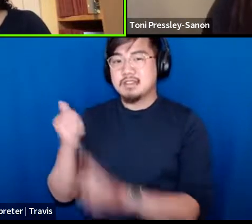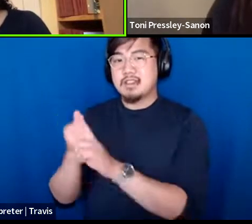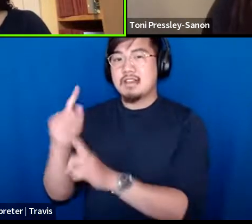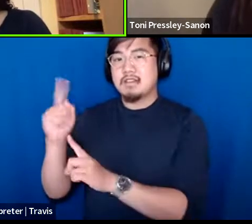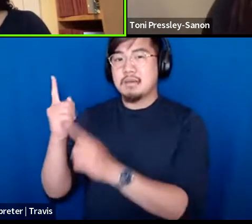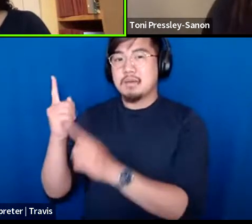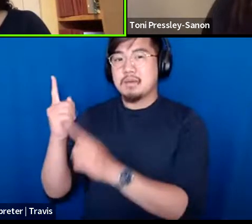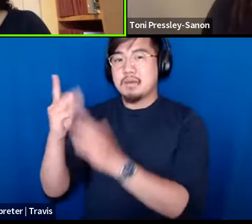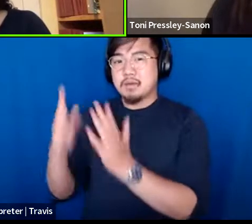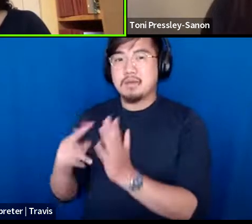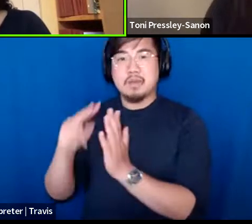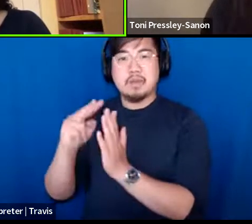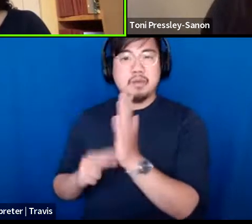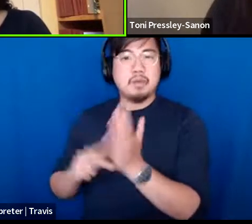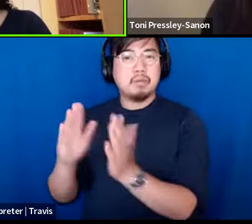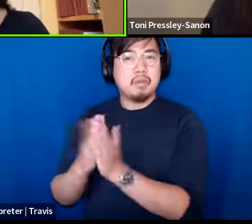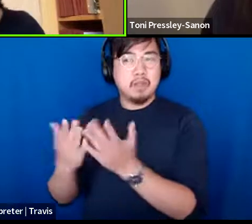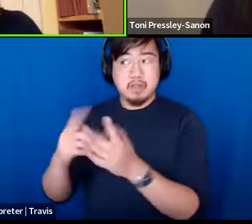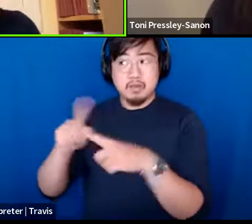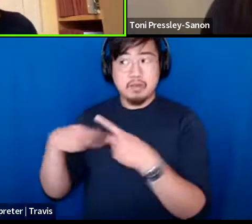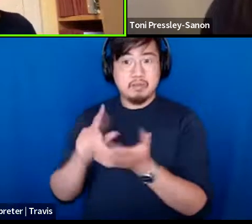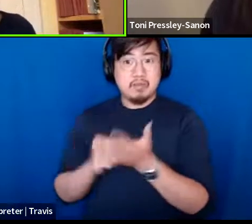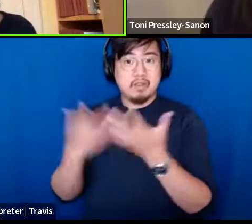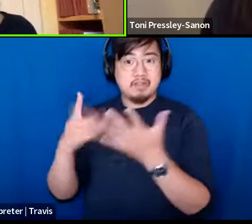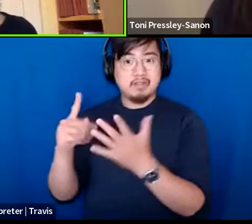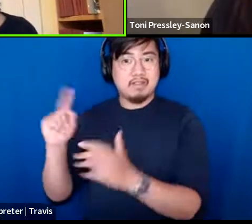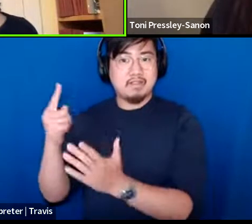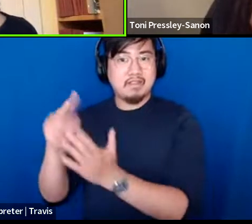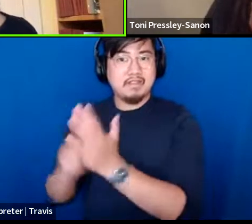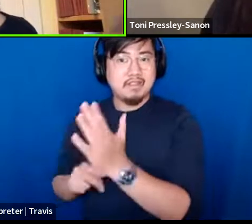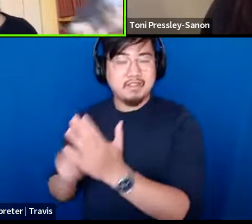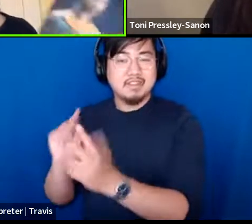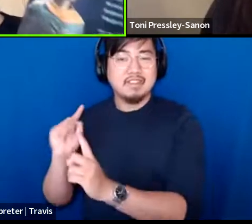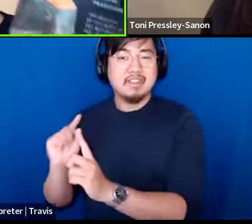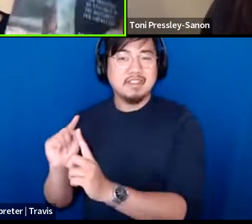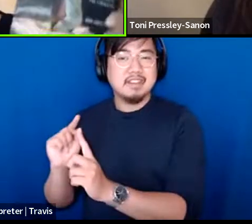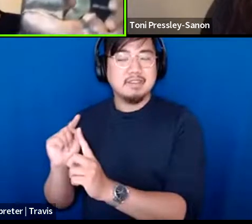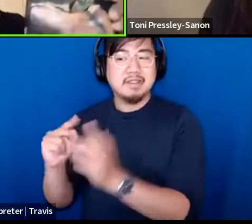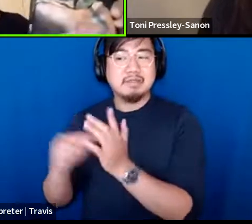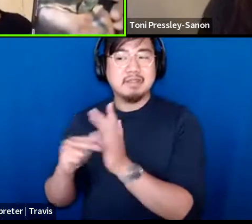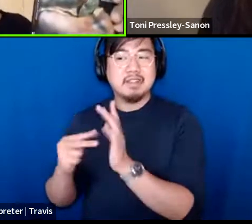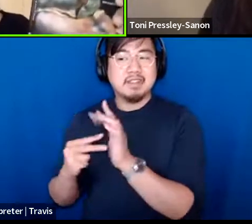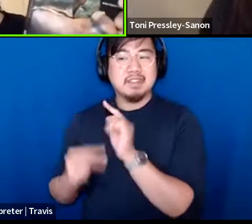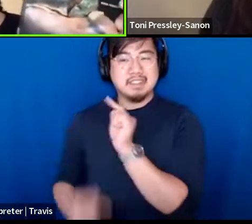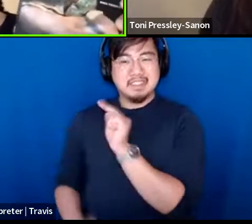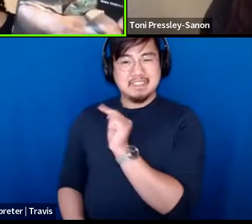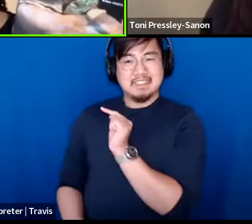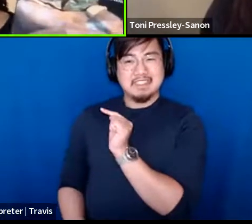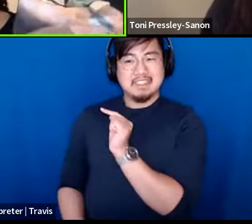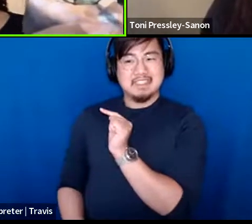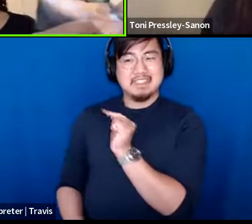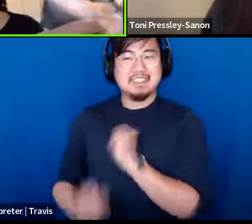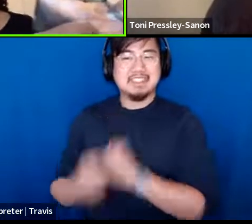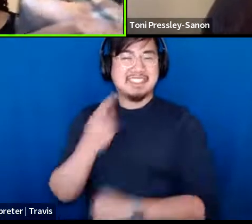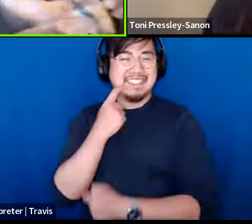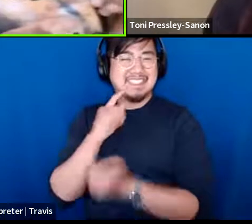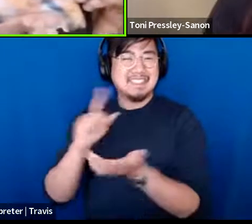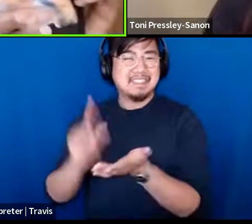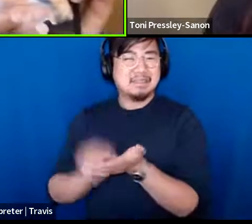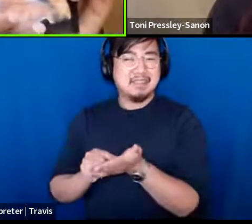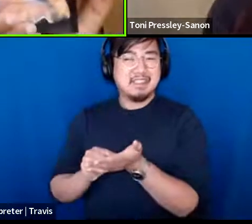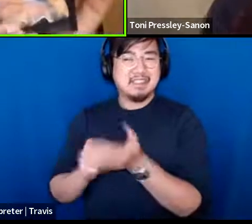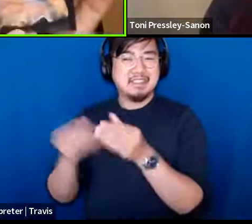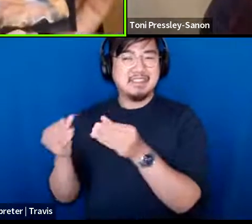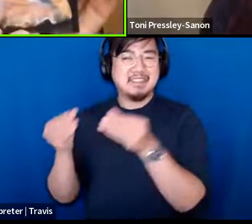it was published. And so, and by that, I mean, I'm not totally sure. This just came out. I'm not good at